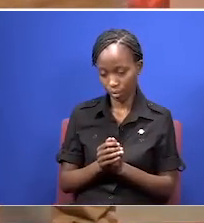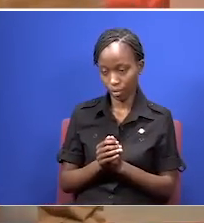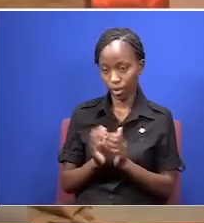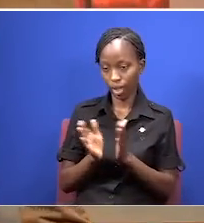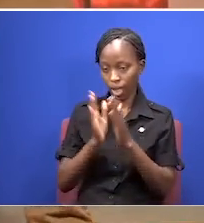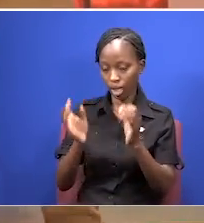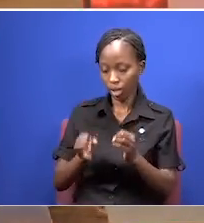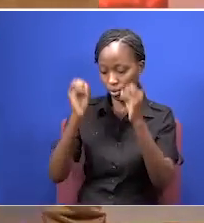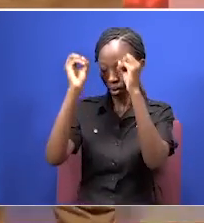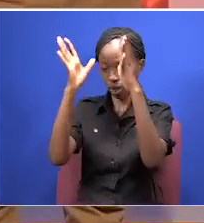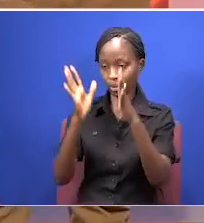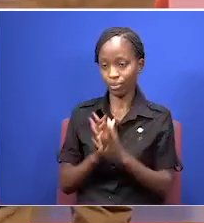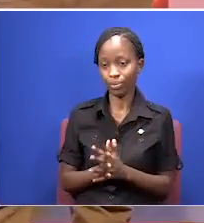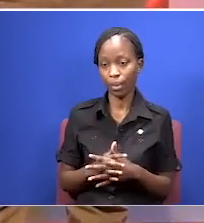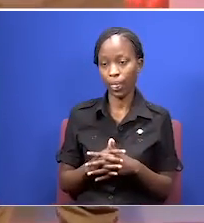hallelujah